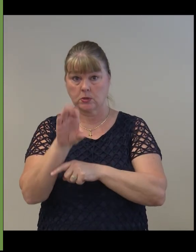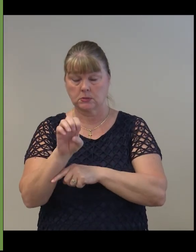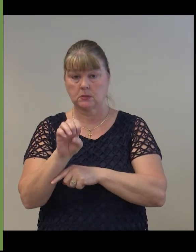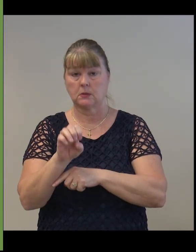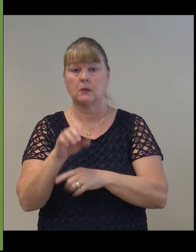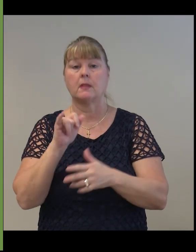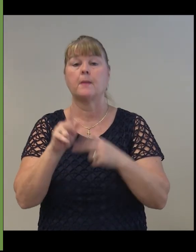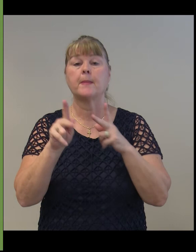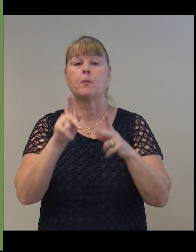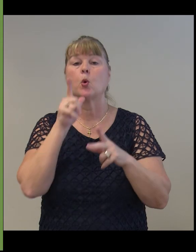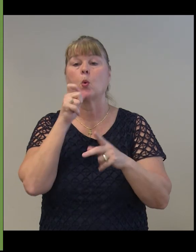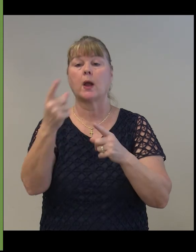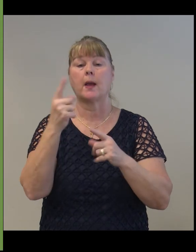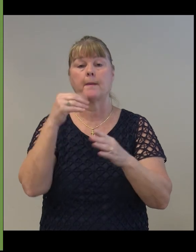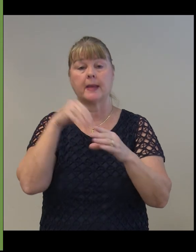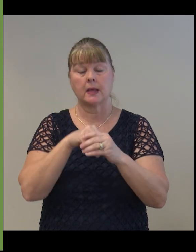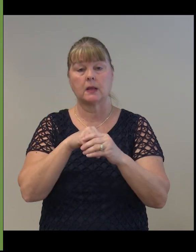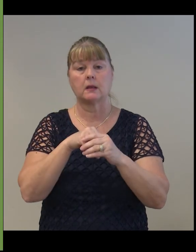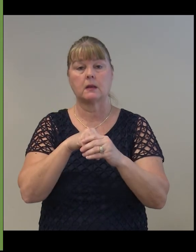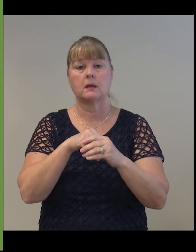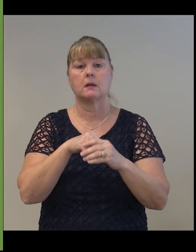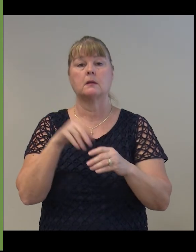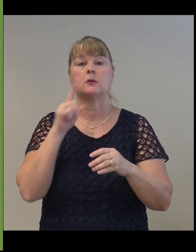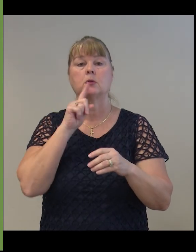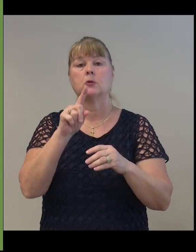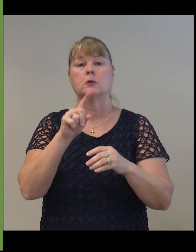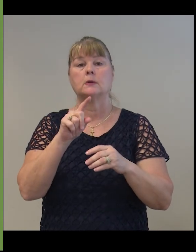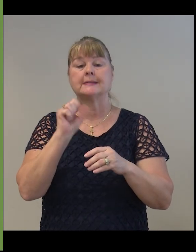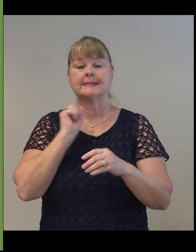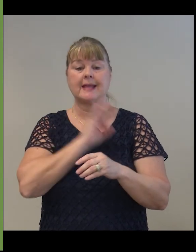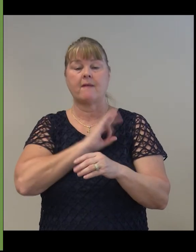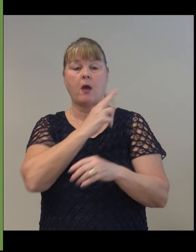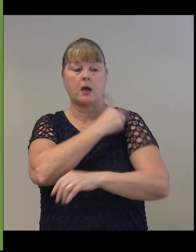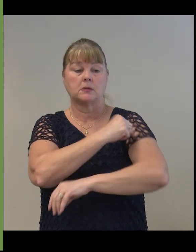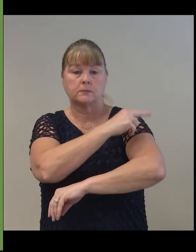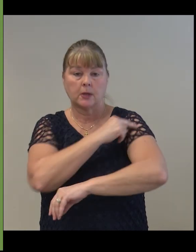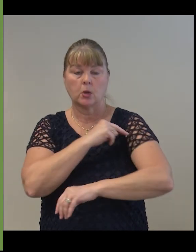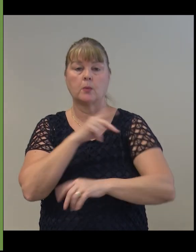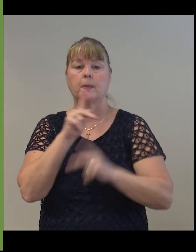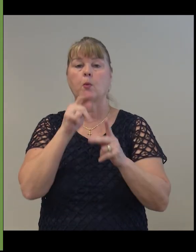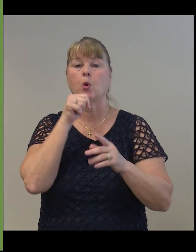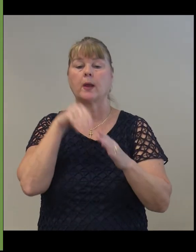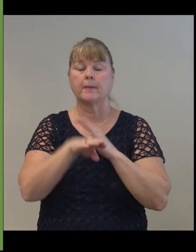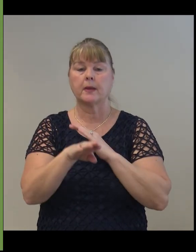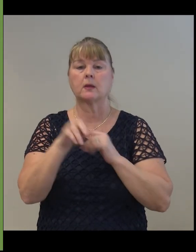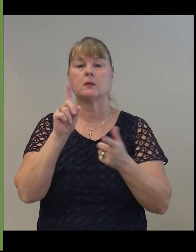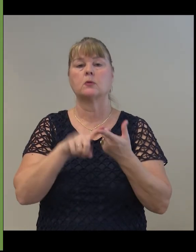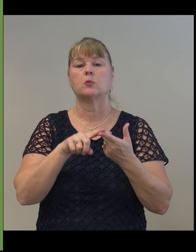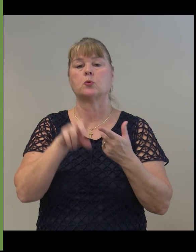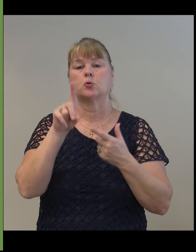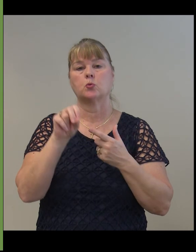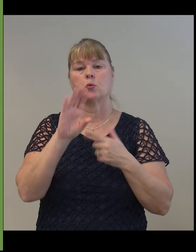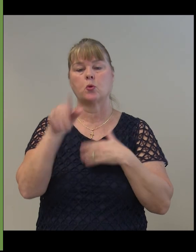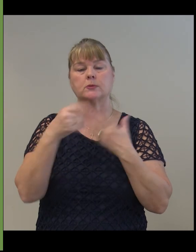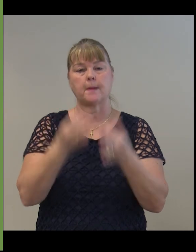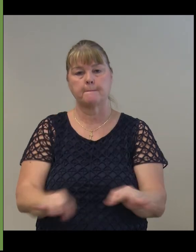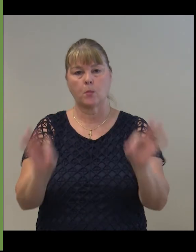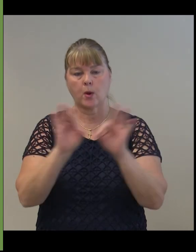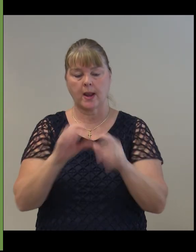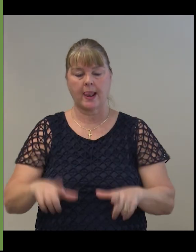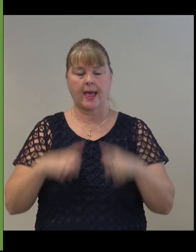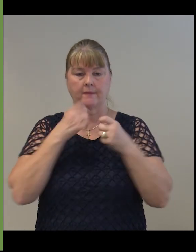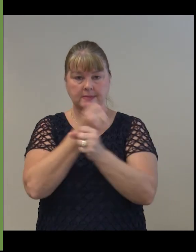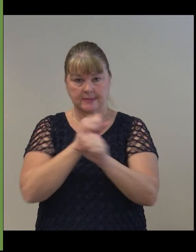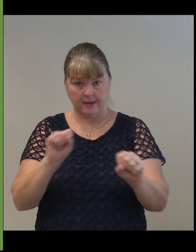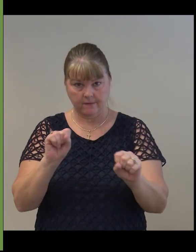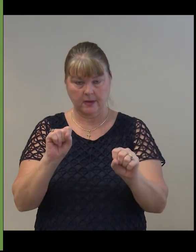workforce. So that's going to be people that are coming in to staff our hospitals. That's going to be people that are coming in to do those